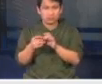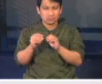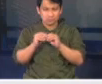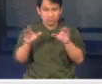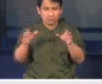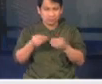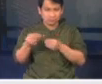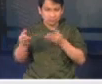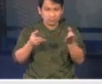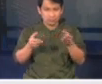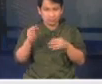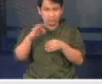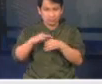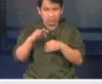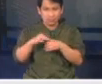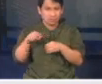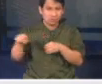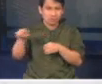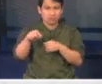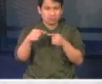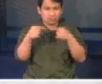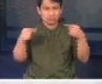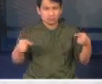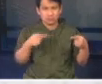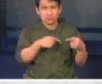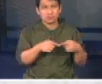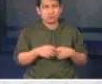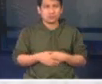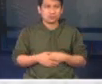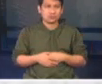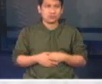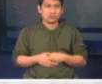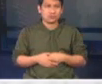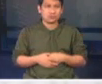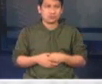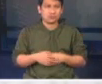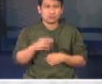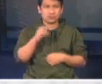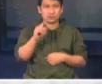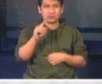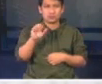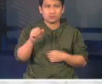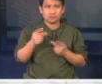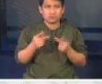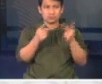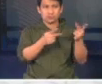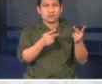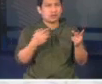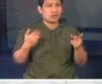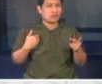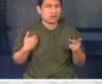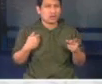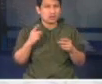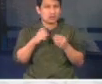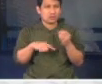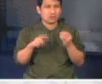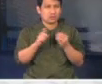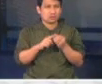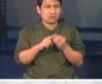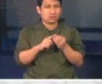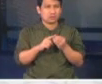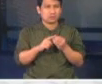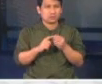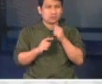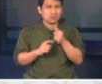not to vote for the bloc or the opposition. We assert that the LTFL cap's petition is not of